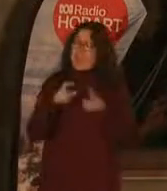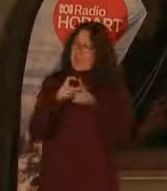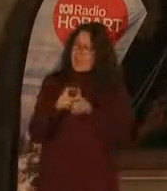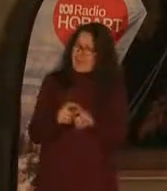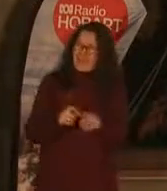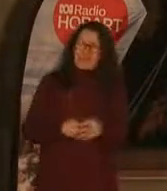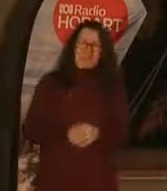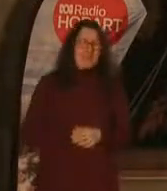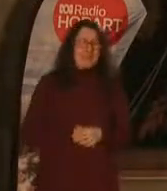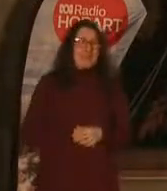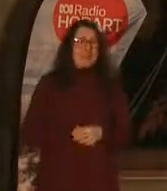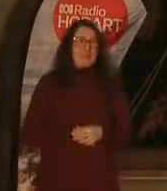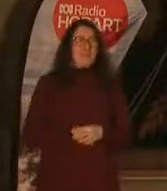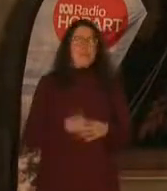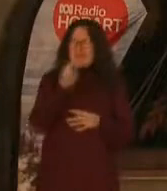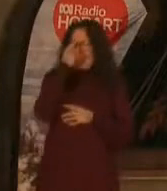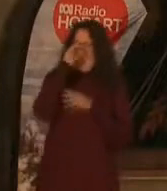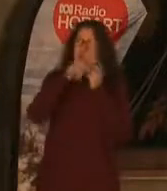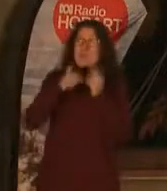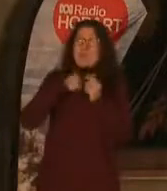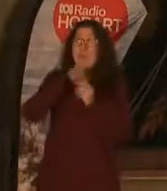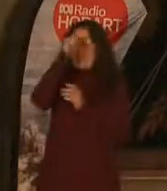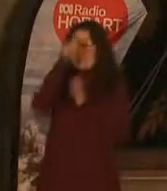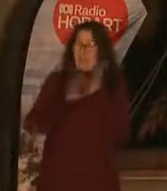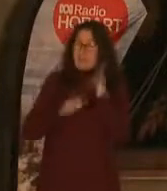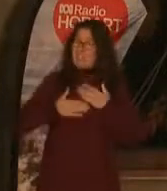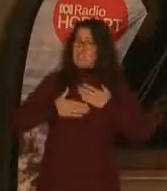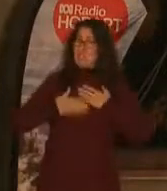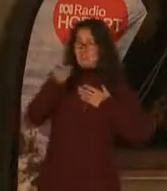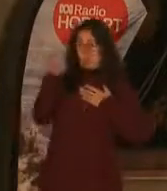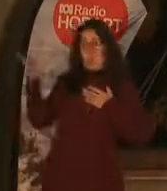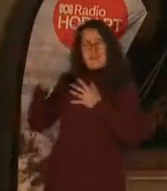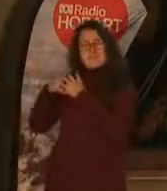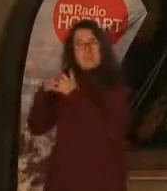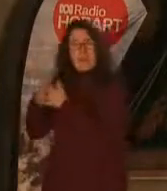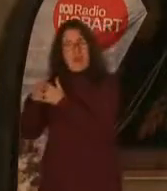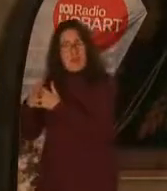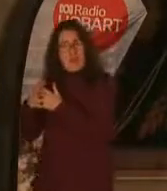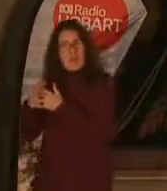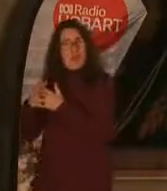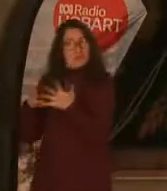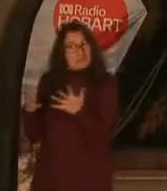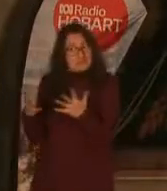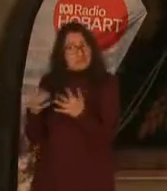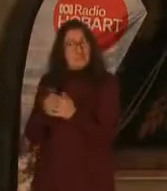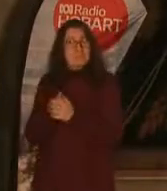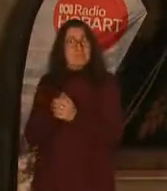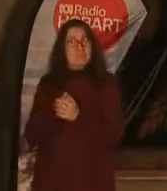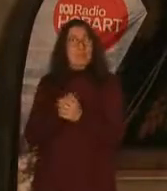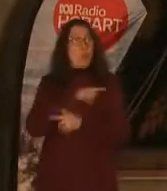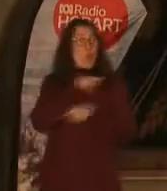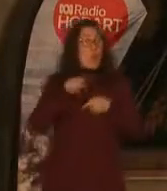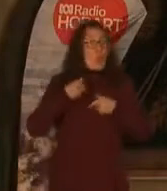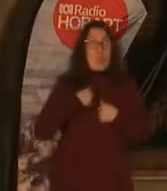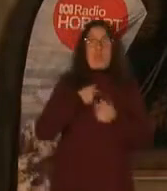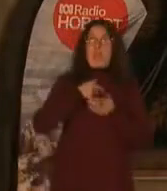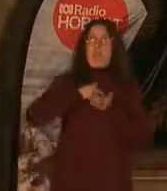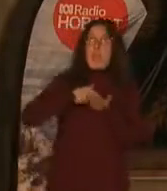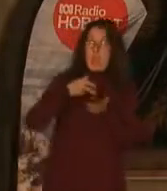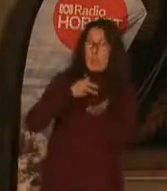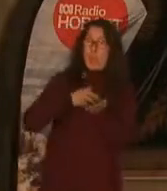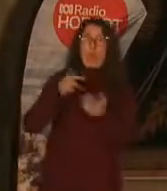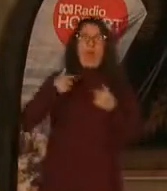how our knowledge is valued, I mean, walk into Ningana Tanapri. That's our knowledge. That's our